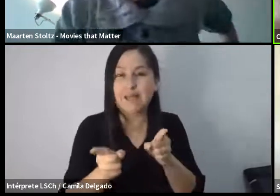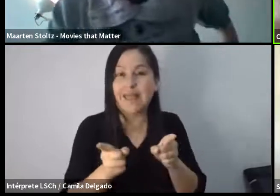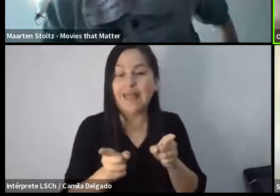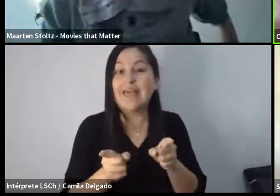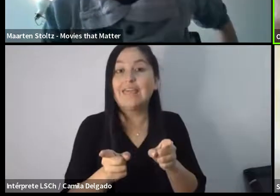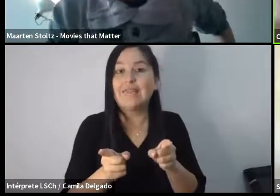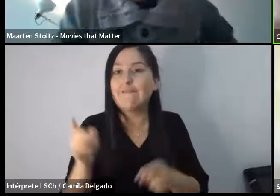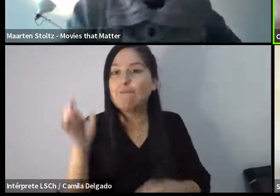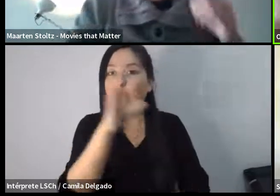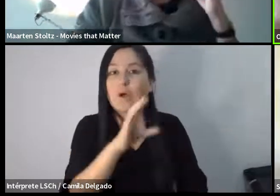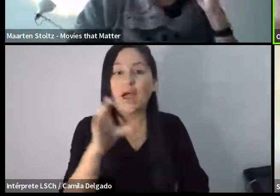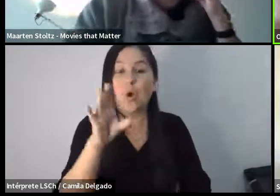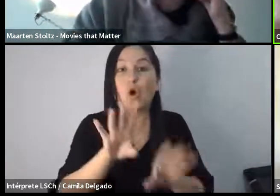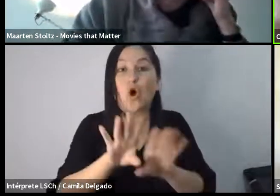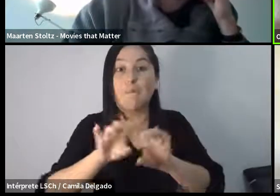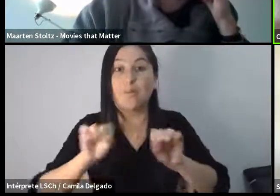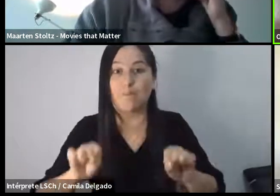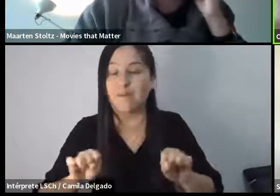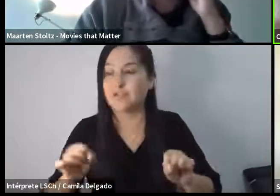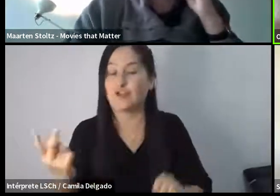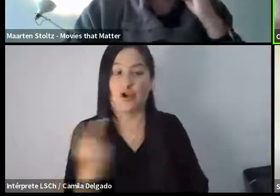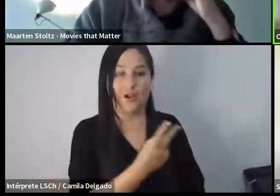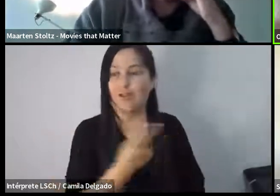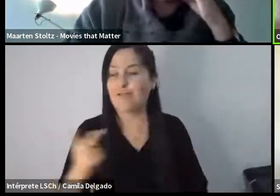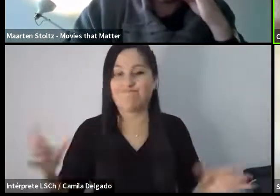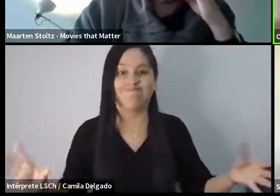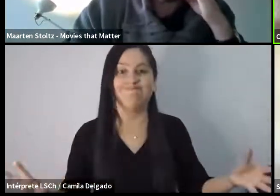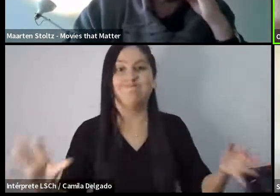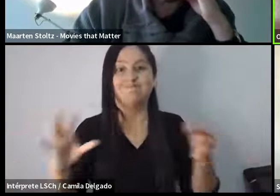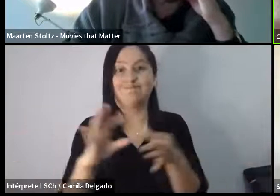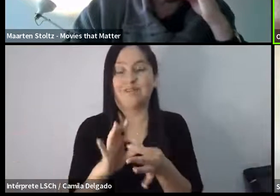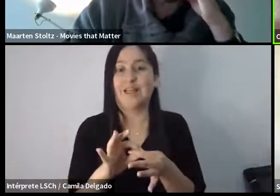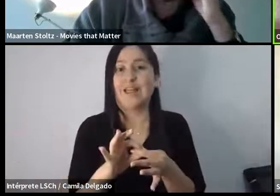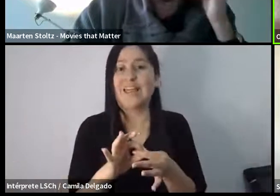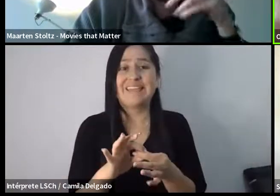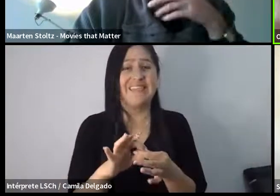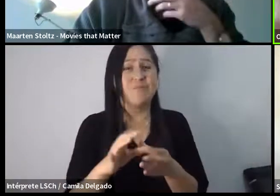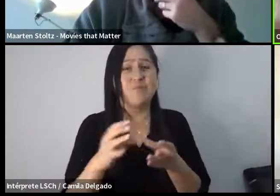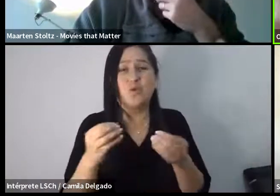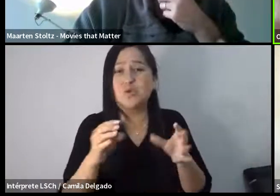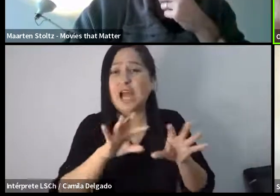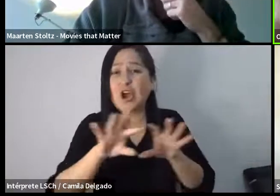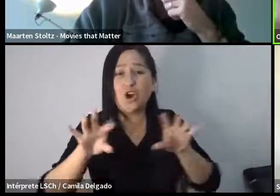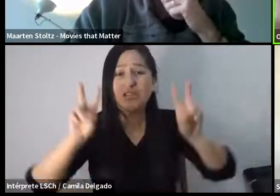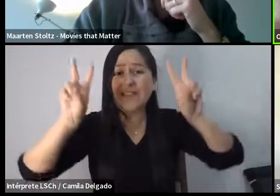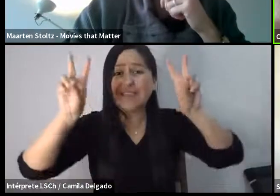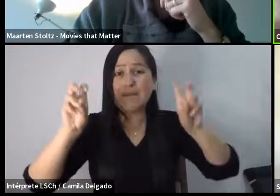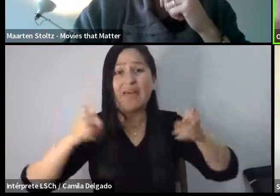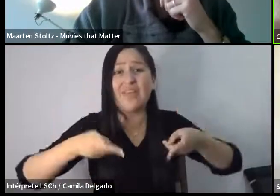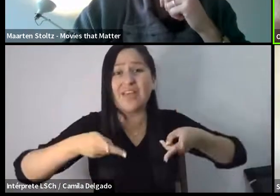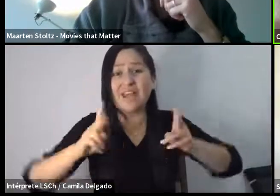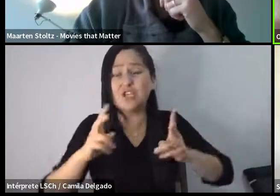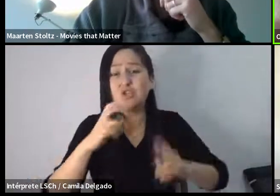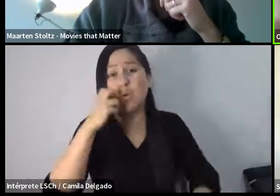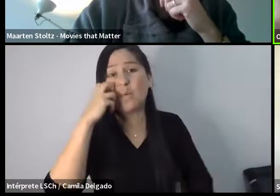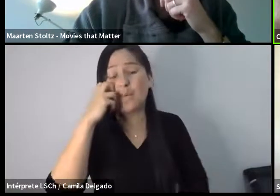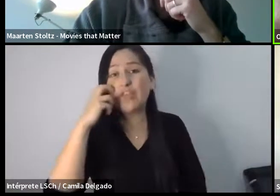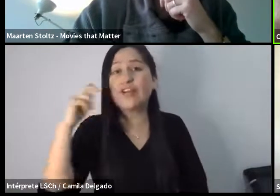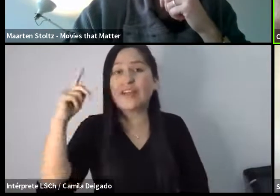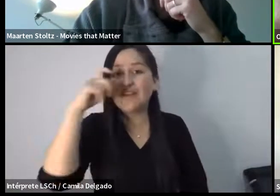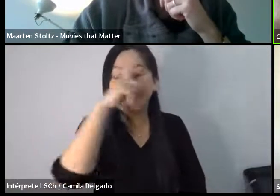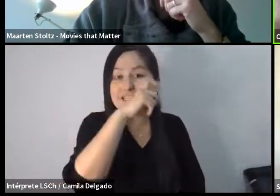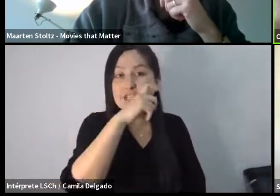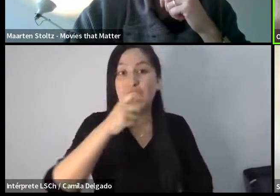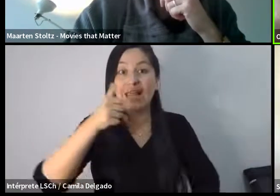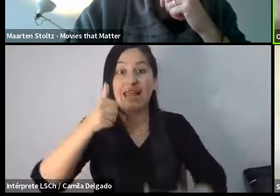human rights documentaries, for instance. Like our international competition last year was won by the film This Rain Will Never Stop, which